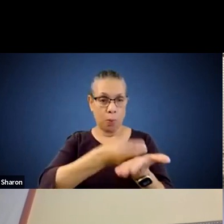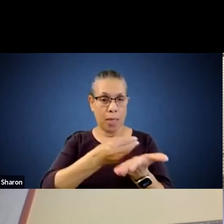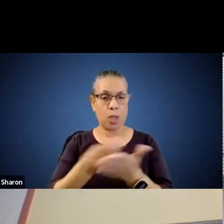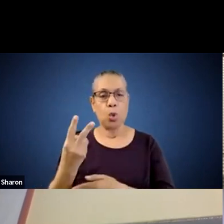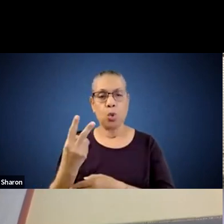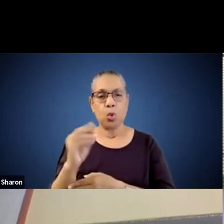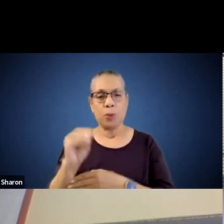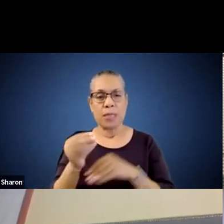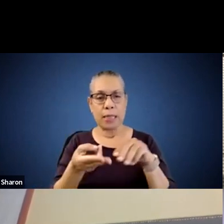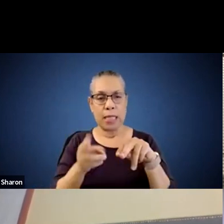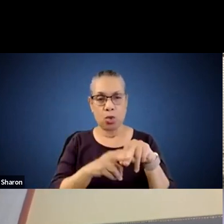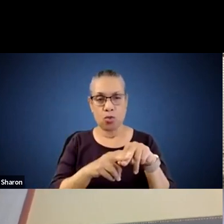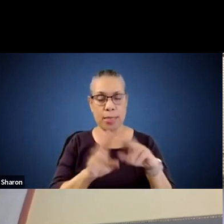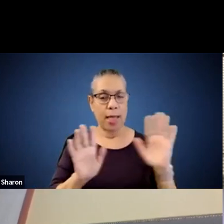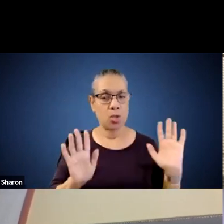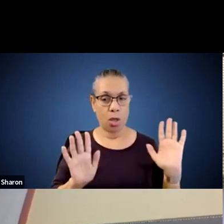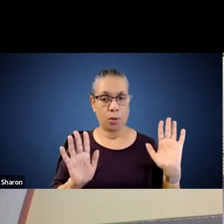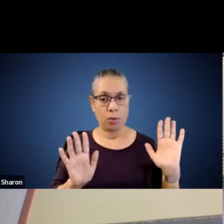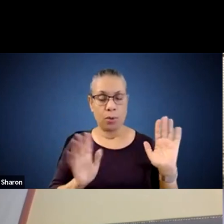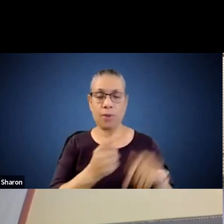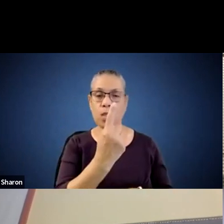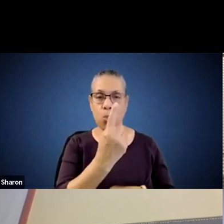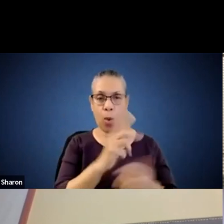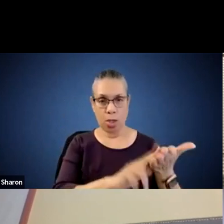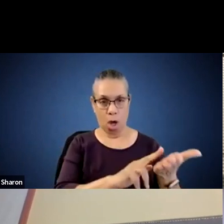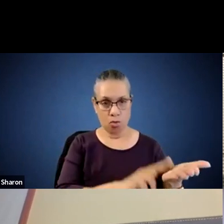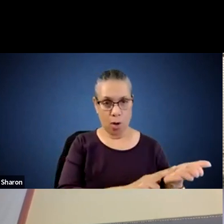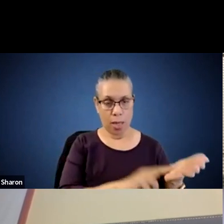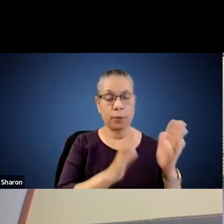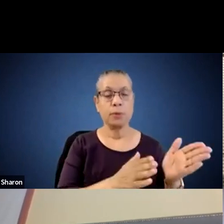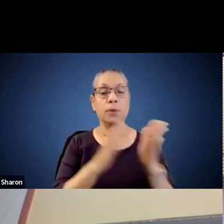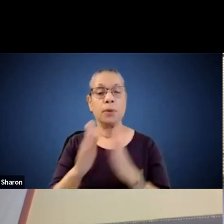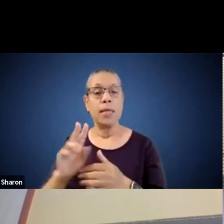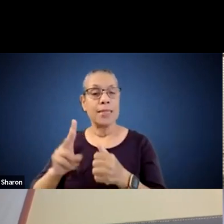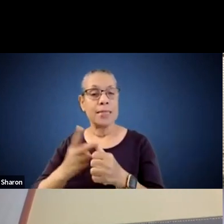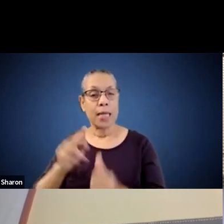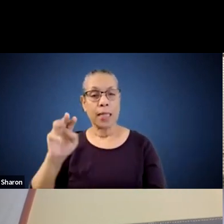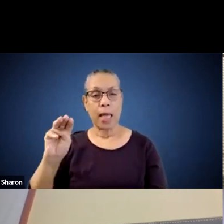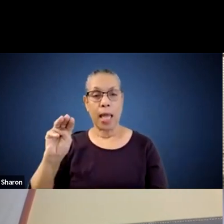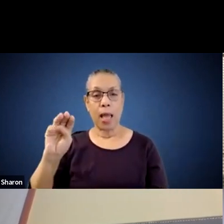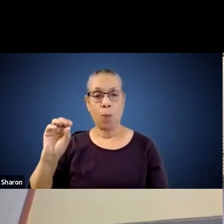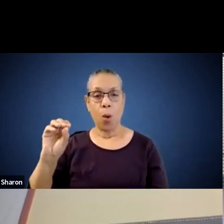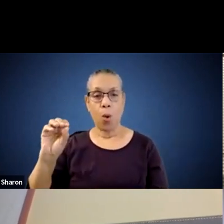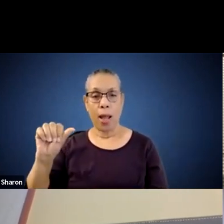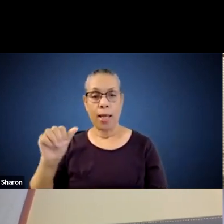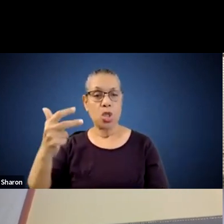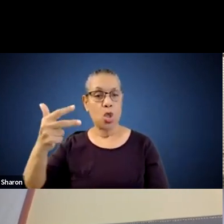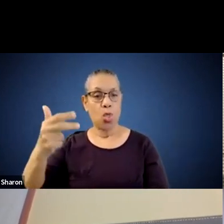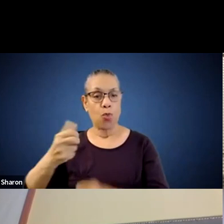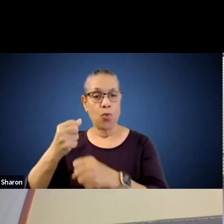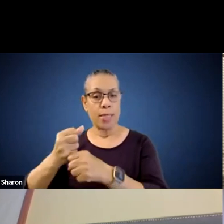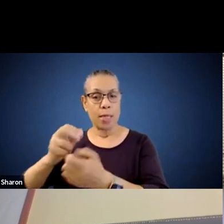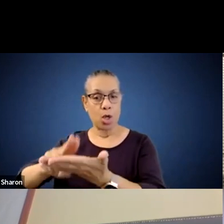increase uh for that year so that's one separate contract and then the second MOA is a three-year contract